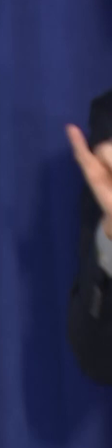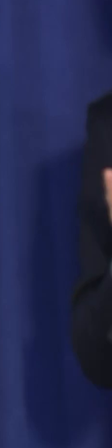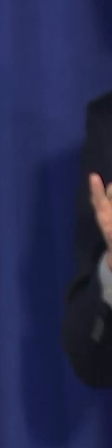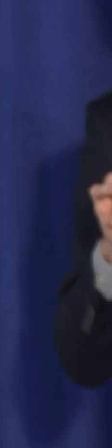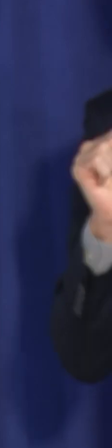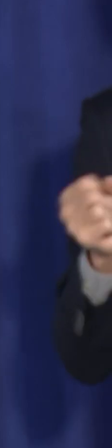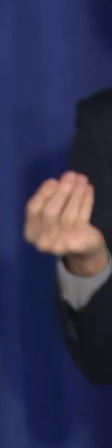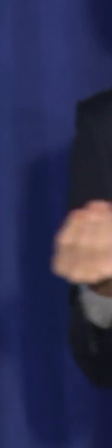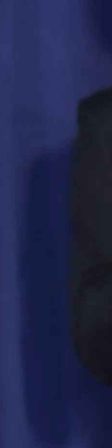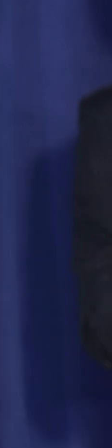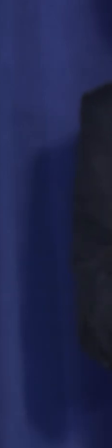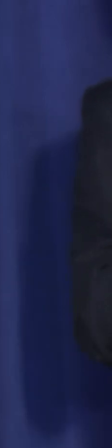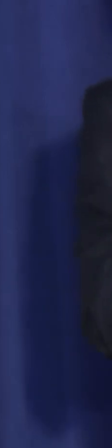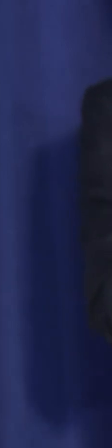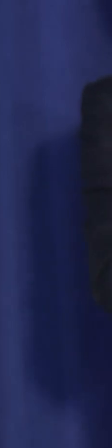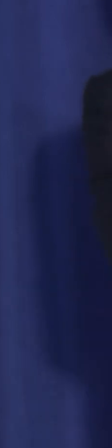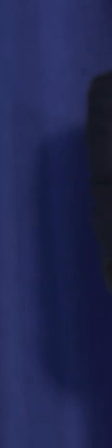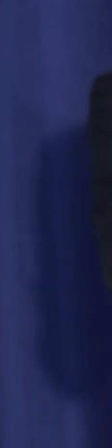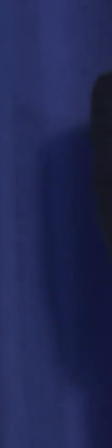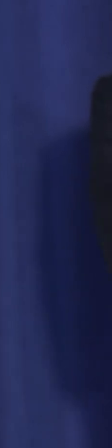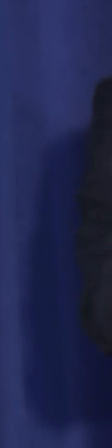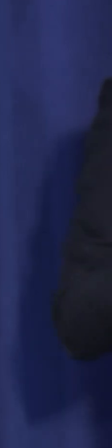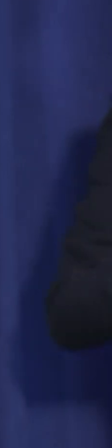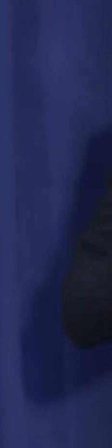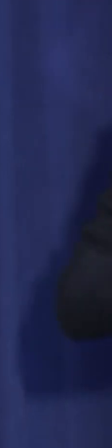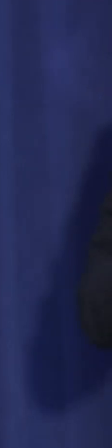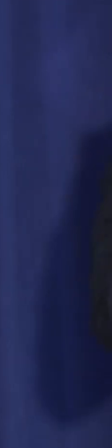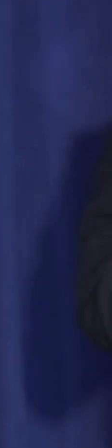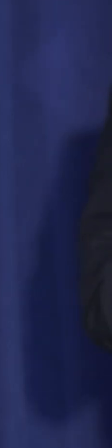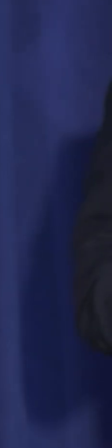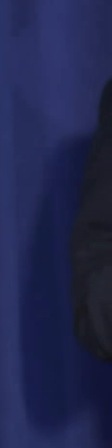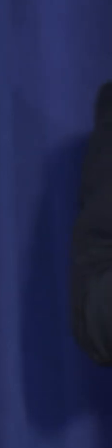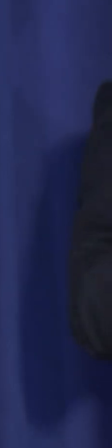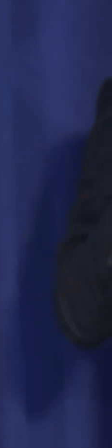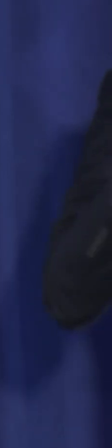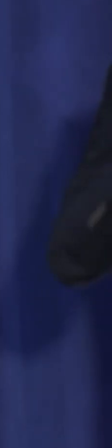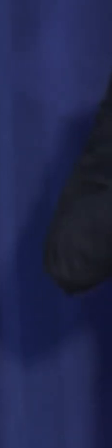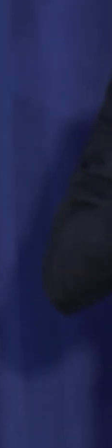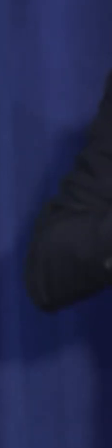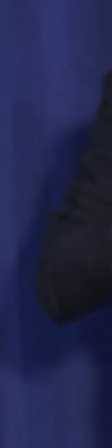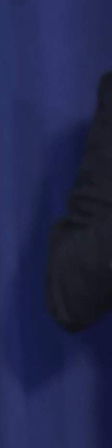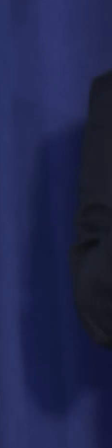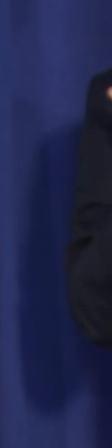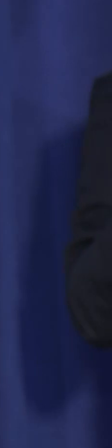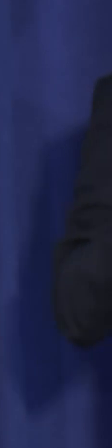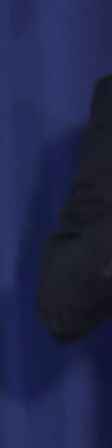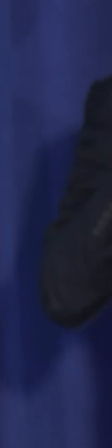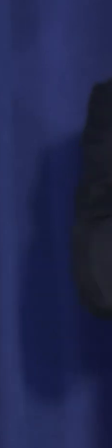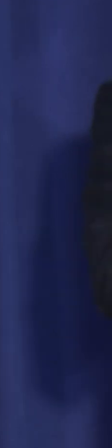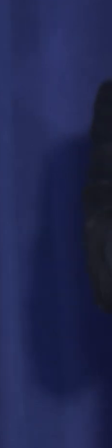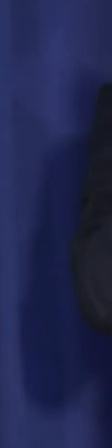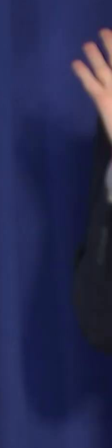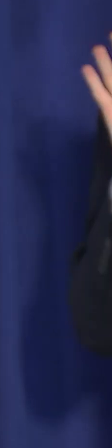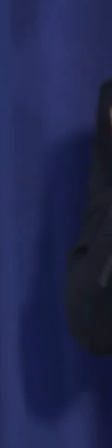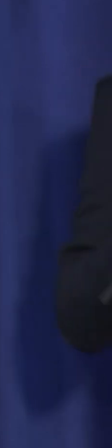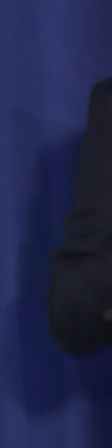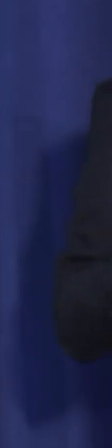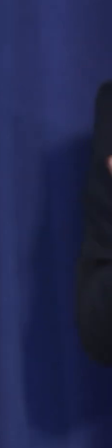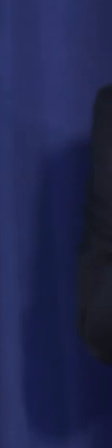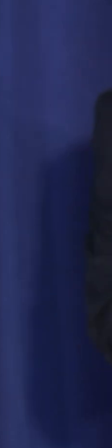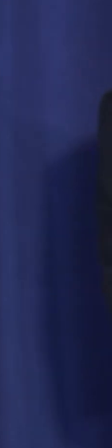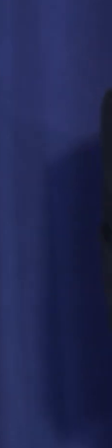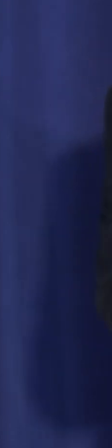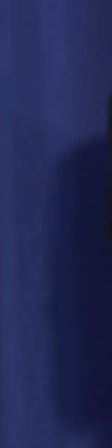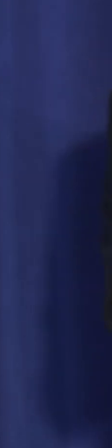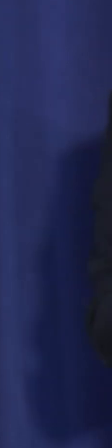of the reasons why I've also heard people say, shouldn't I just hurry up and get COVID over with and get it? No. I do not want people thinking now is